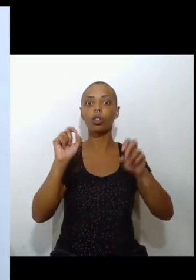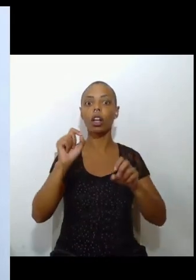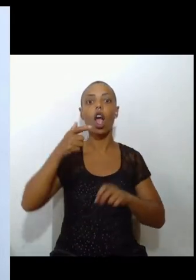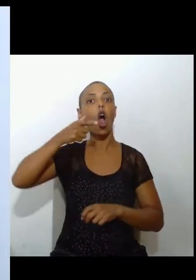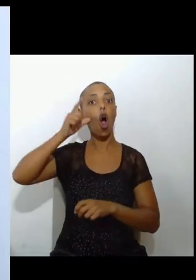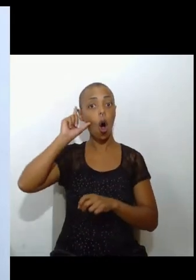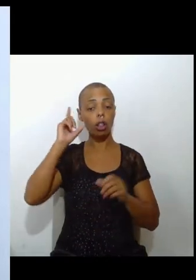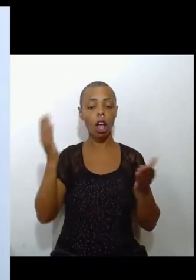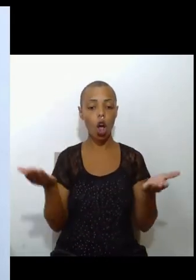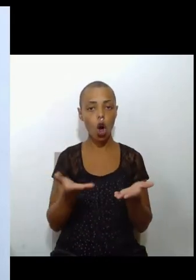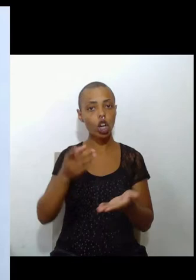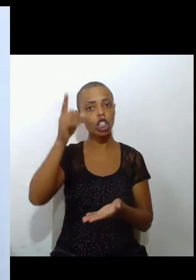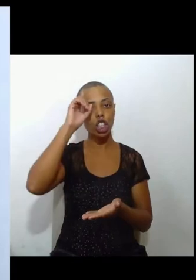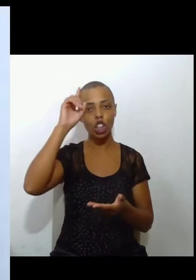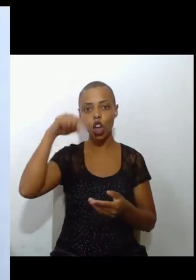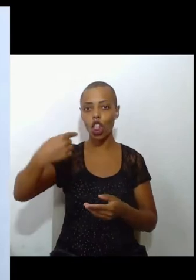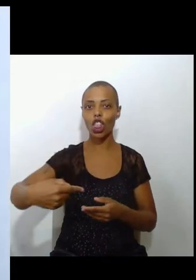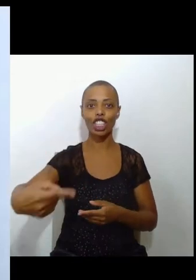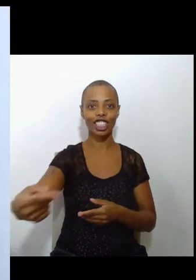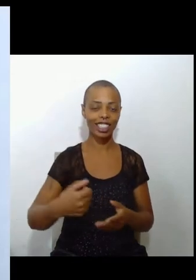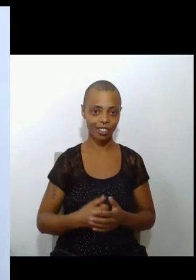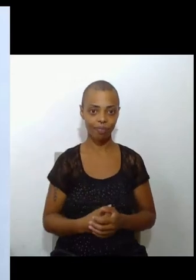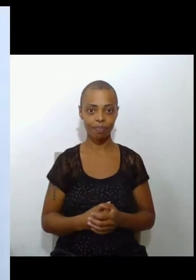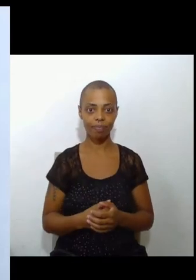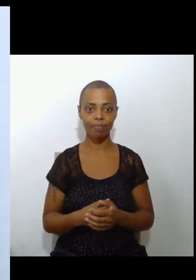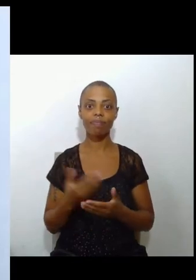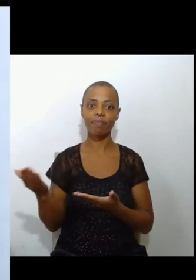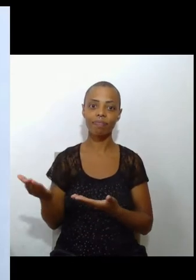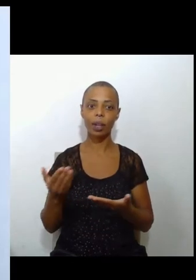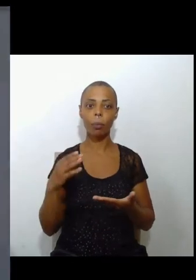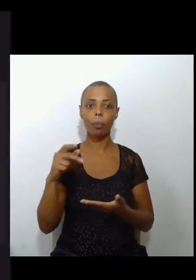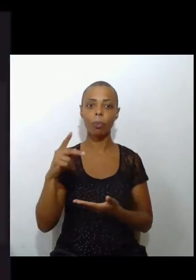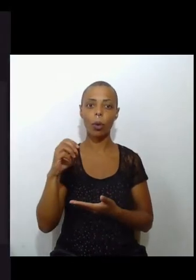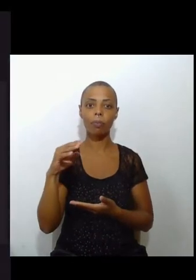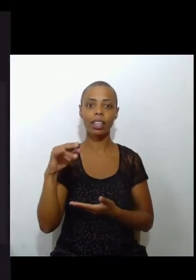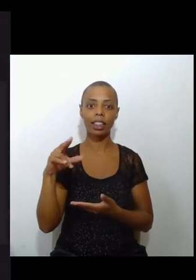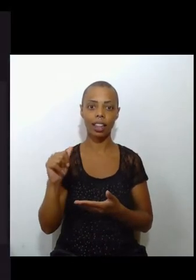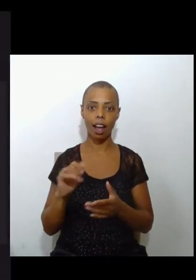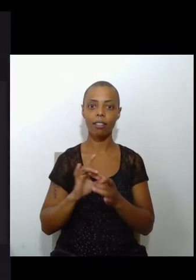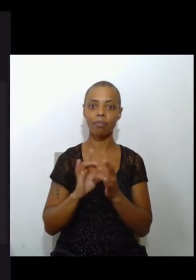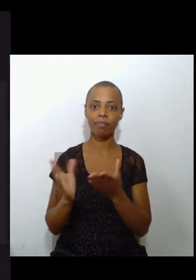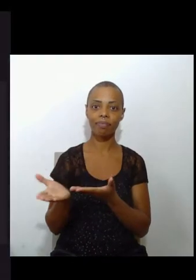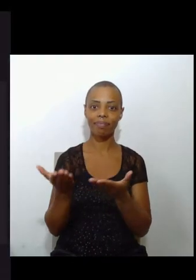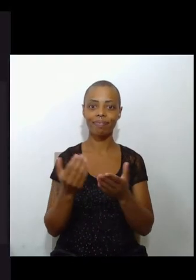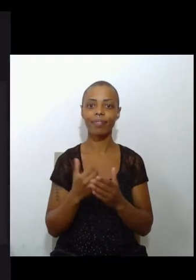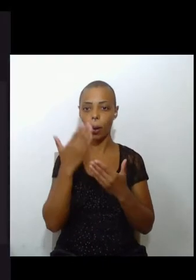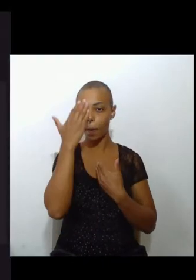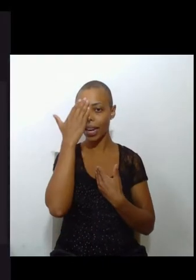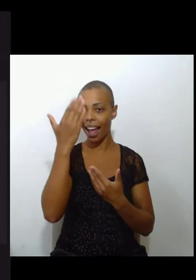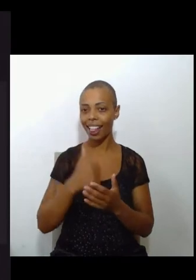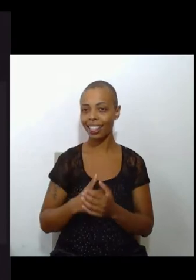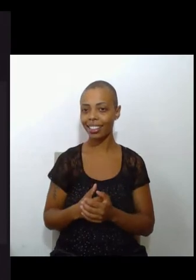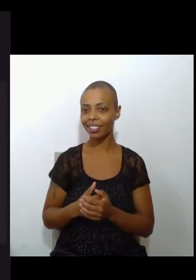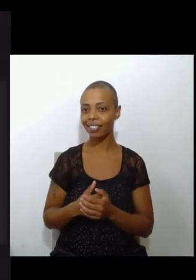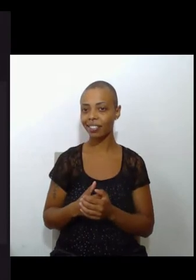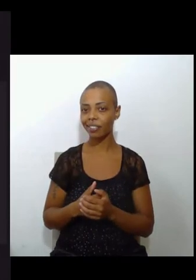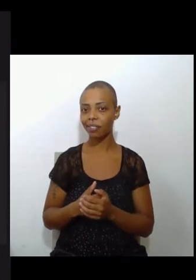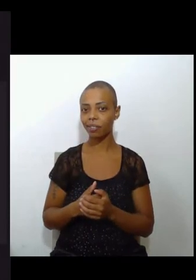is named yesterday today every day over to you thank you very much